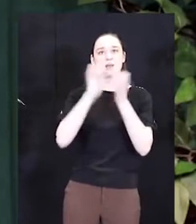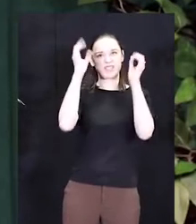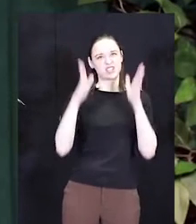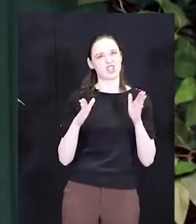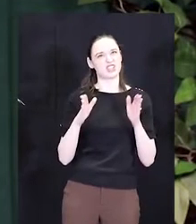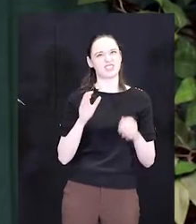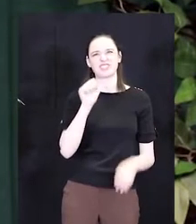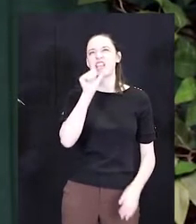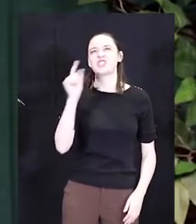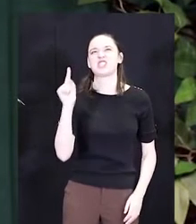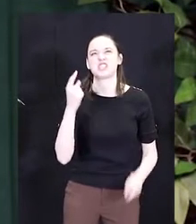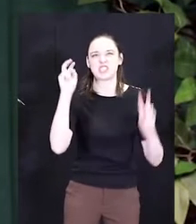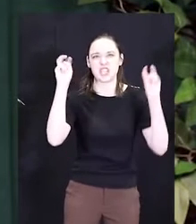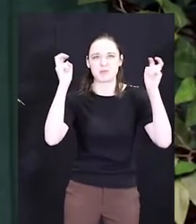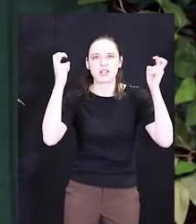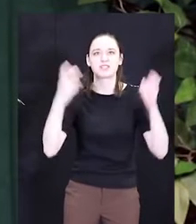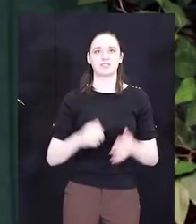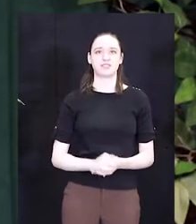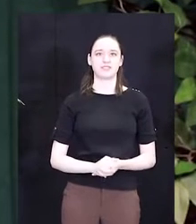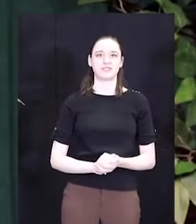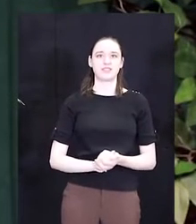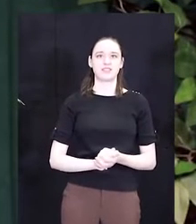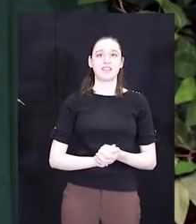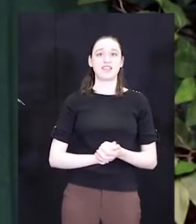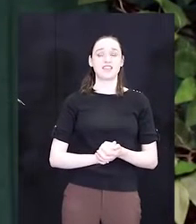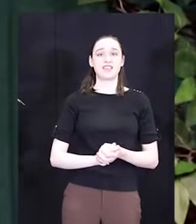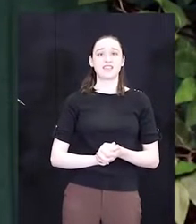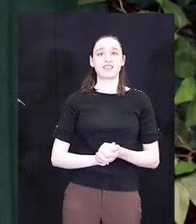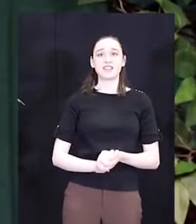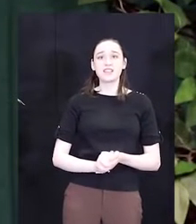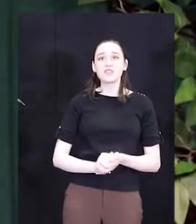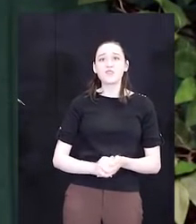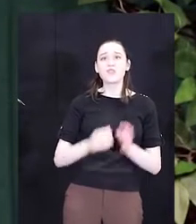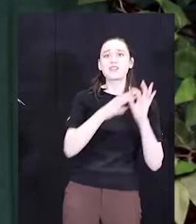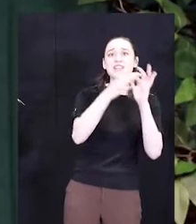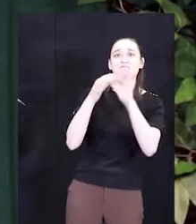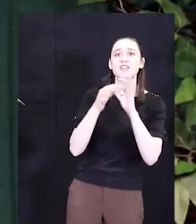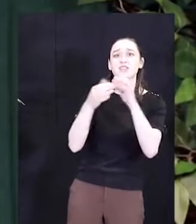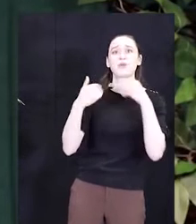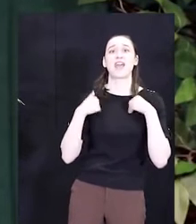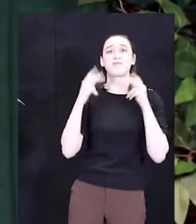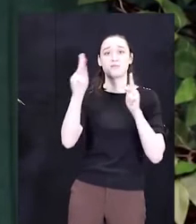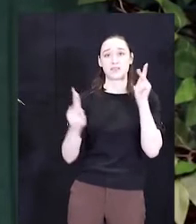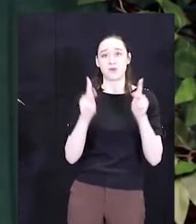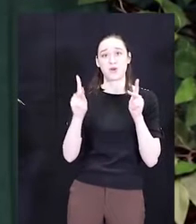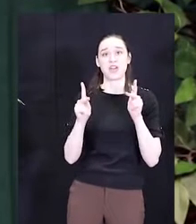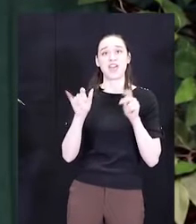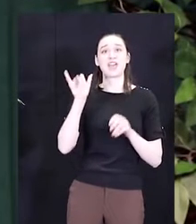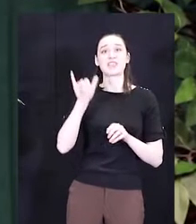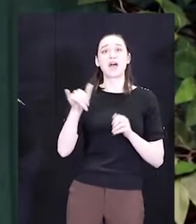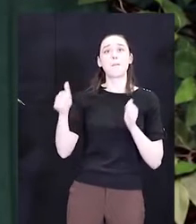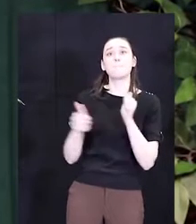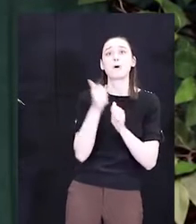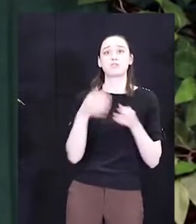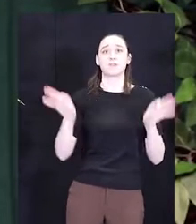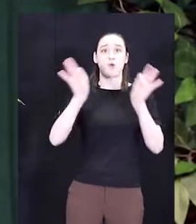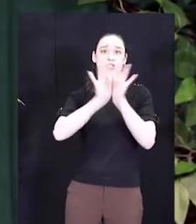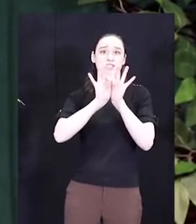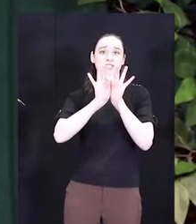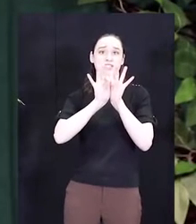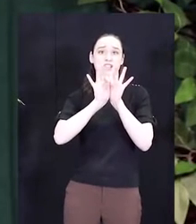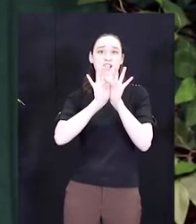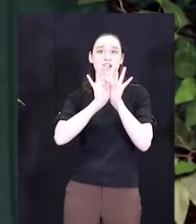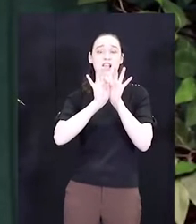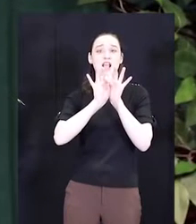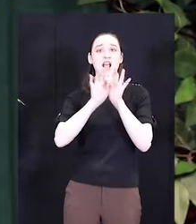He taught me at a young age that it was the relationships you had with people that mattered most. He is the reason I attempted to get to